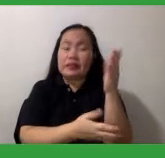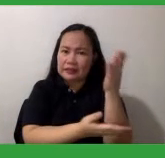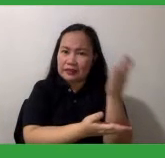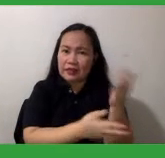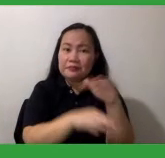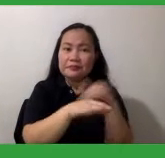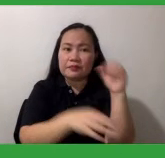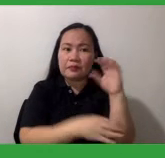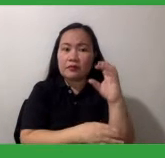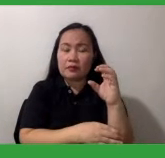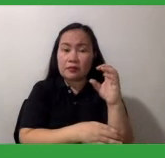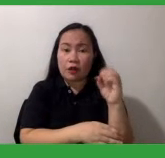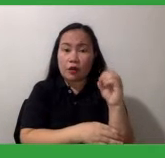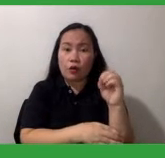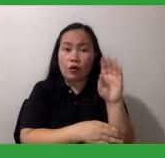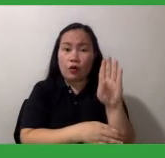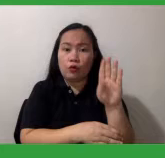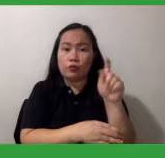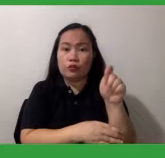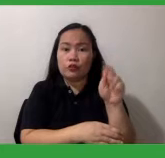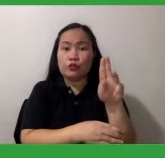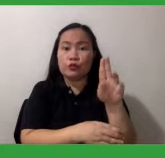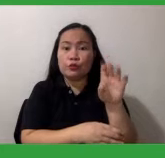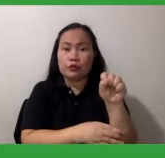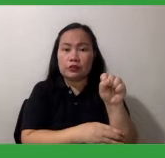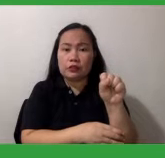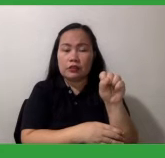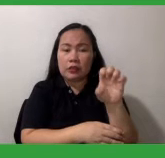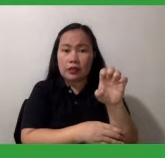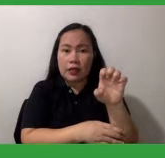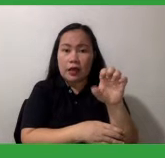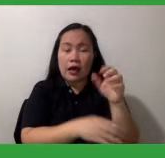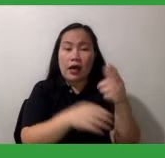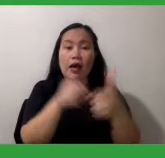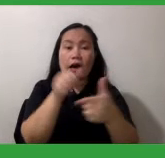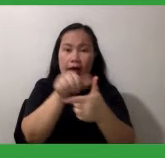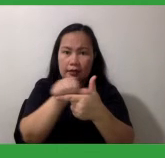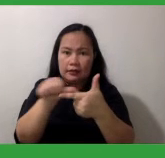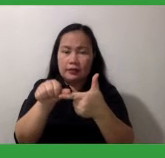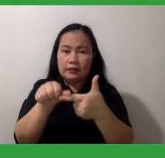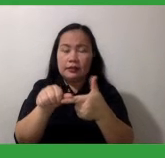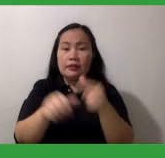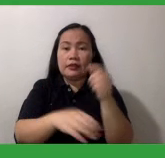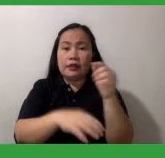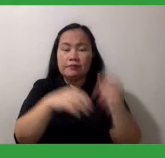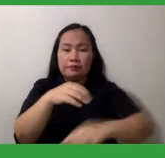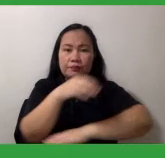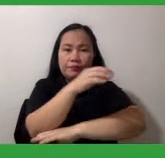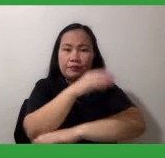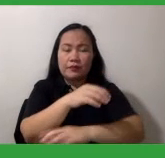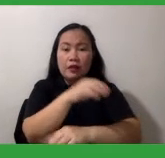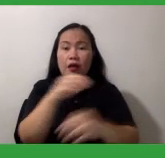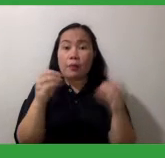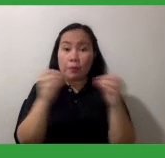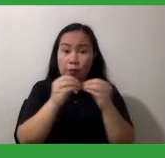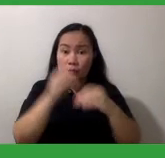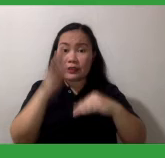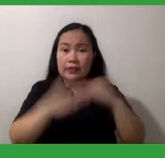an obtuse angle. Obtuse angle whose measure is more than 90 degrees.